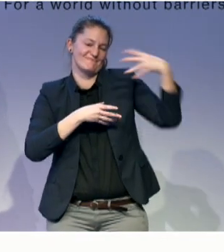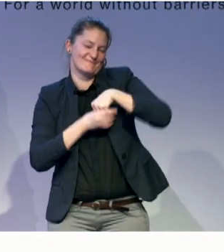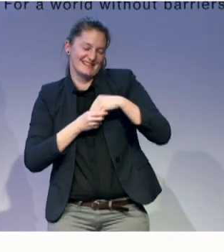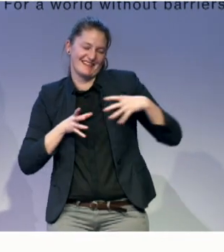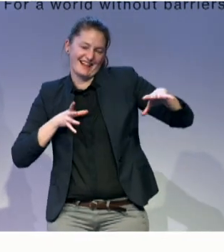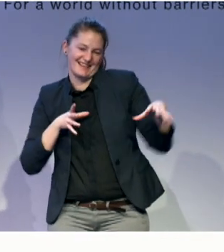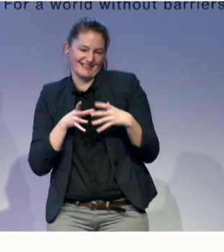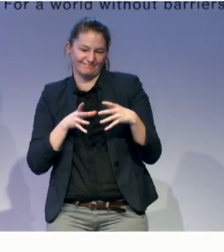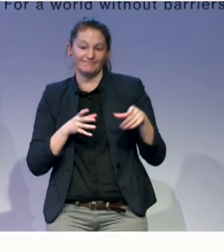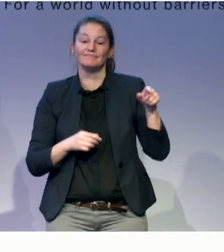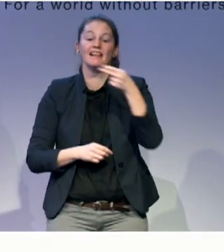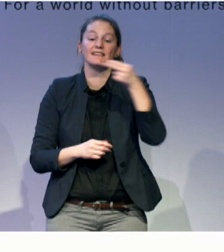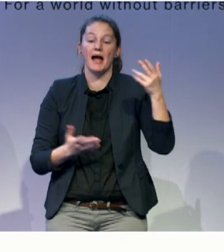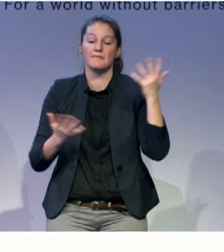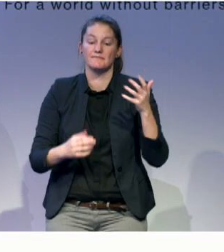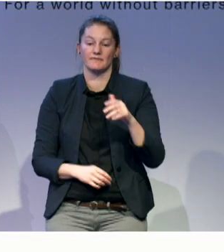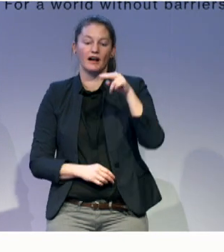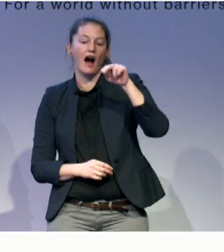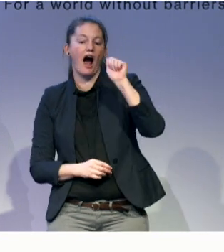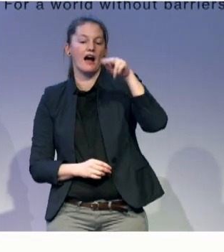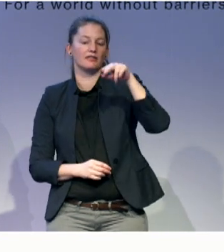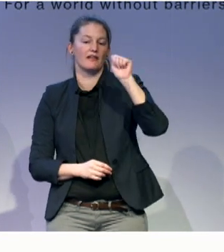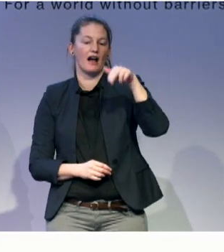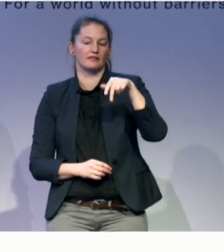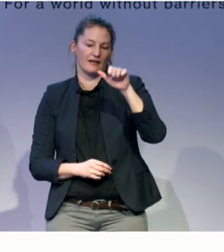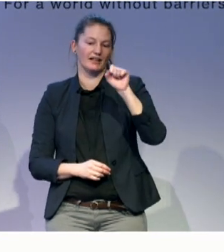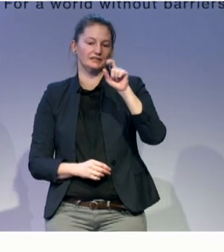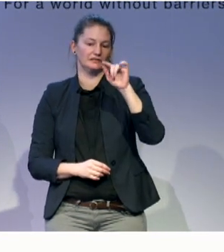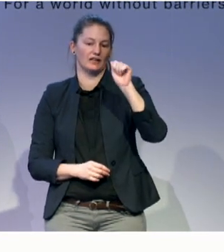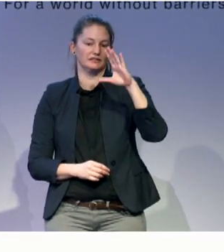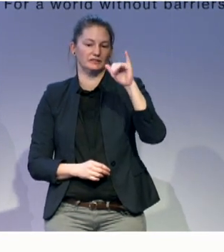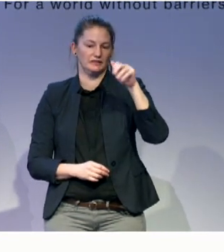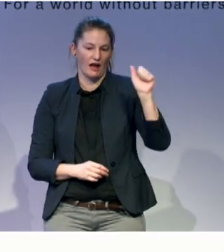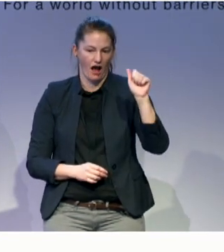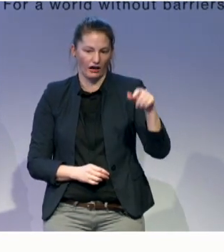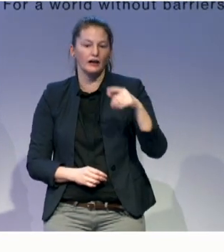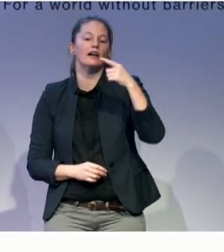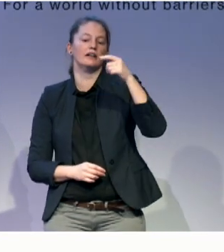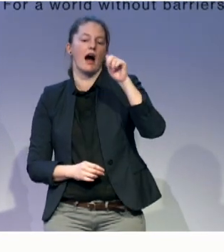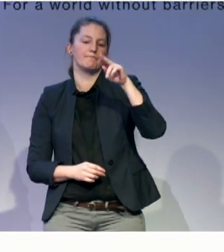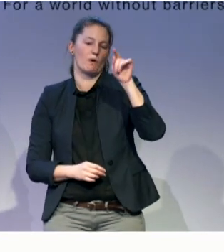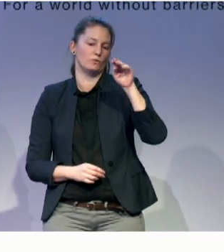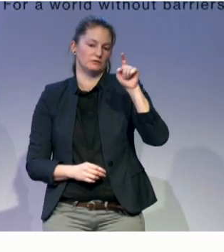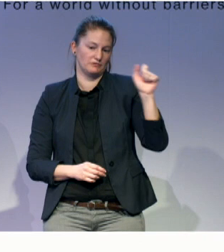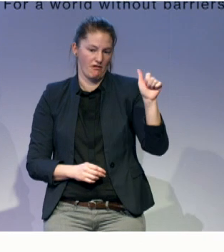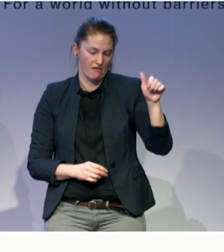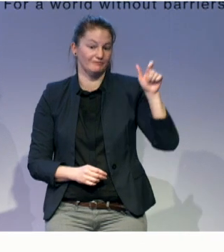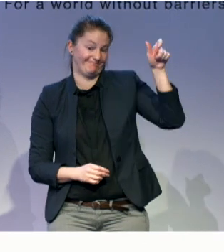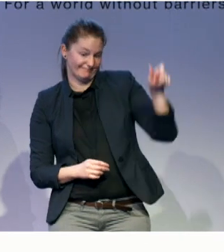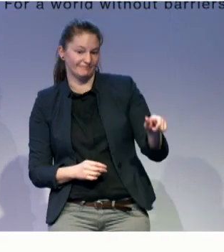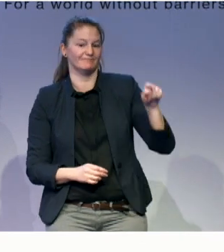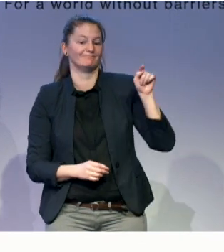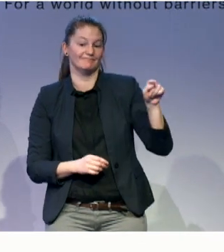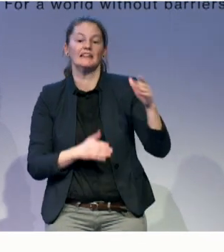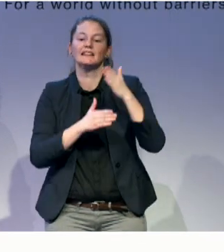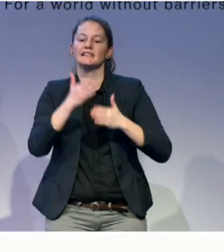Anastasia Somoza. She is an international disability rights advocate, amongst many things. And this lady